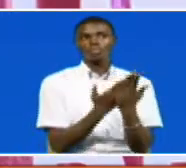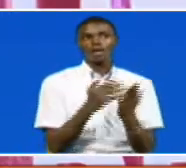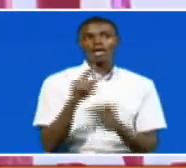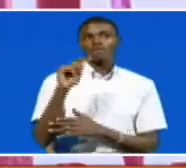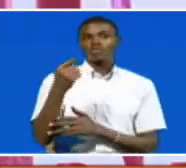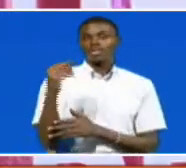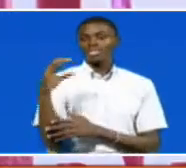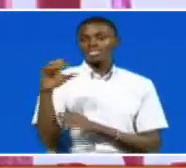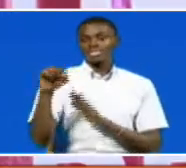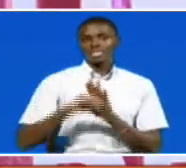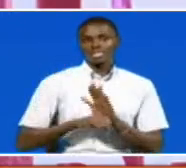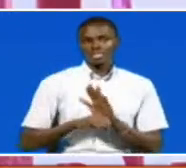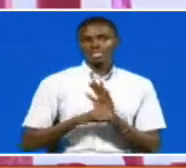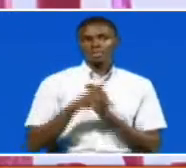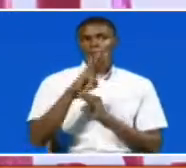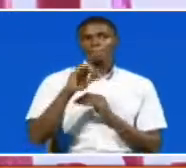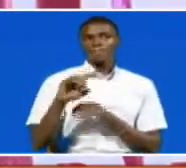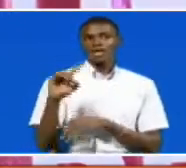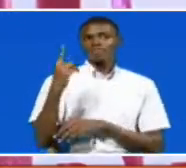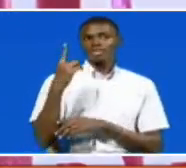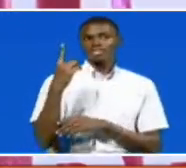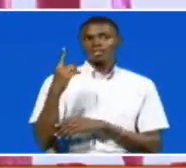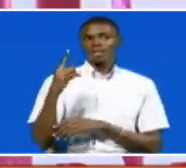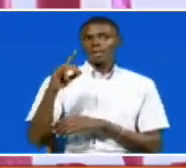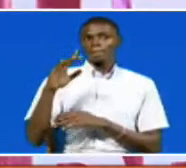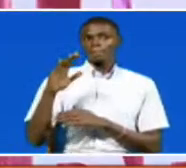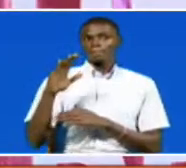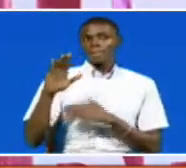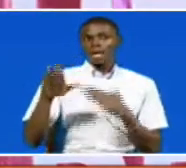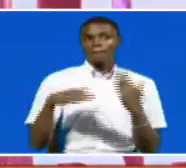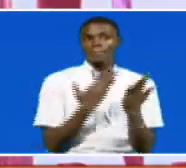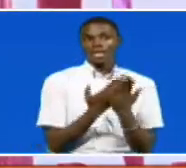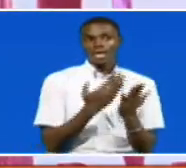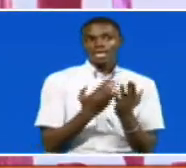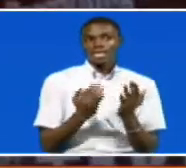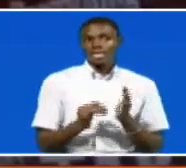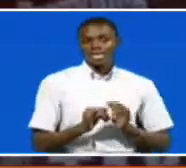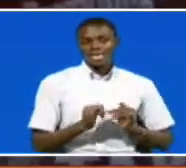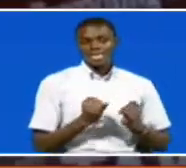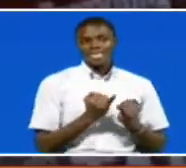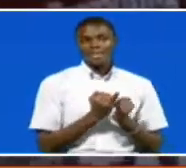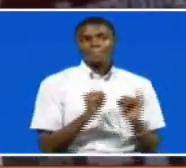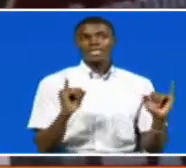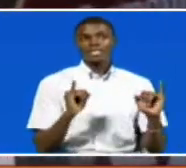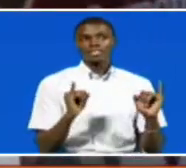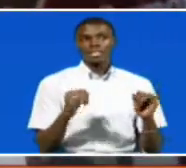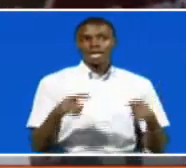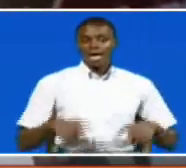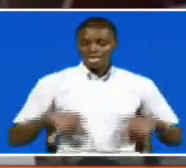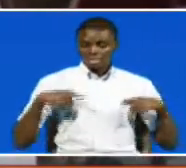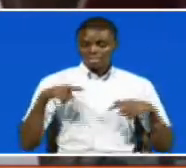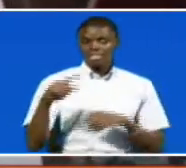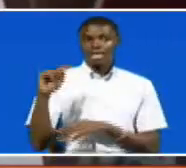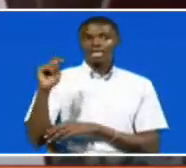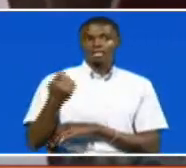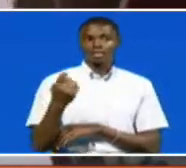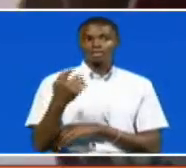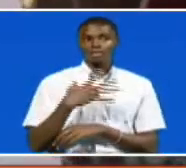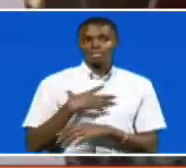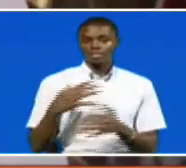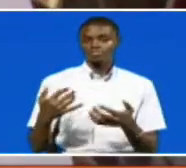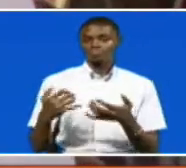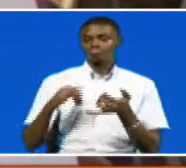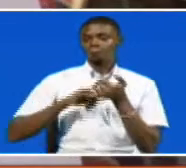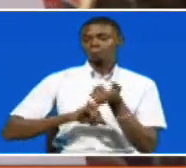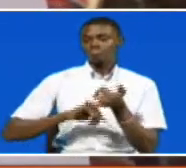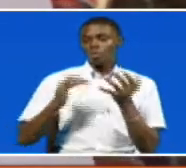Kenyan citizenship by first applying for a dependency pass, ile ya kuonyesha kwamba anaishi hapa Kenya na ameolewa